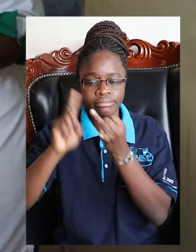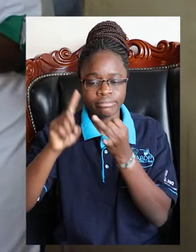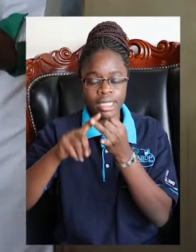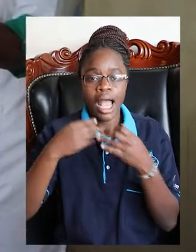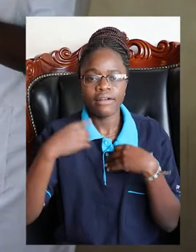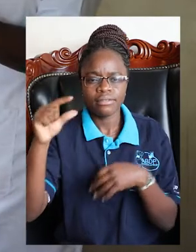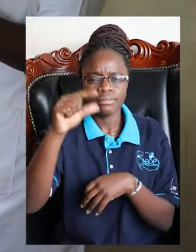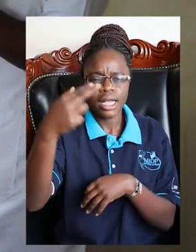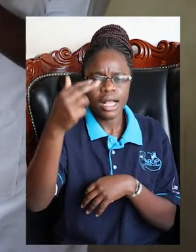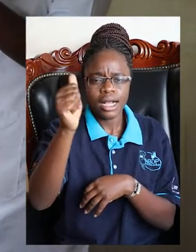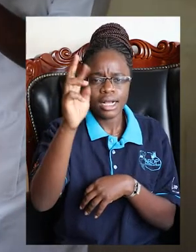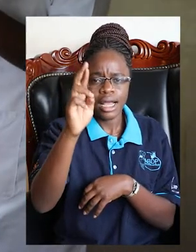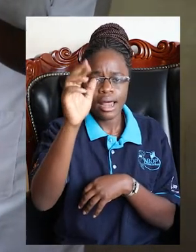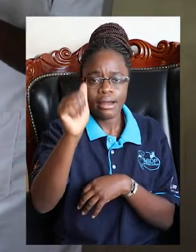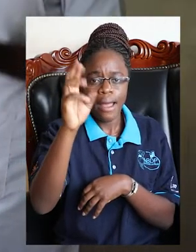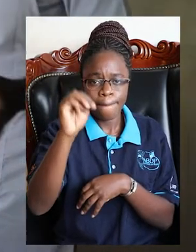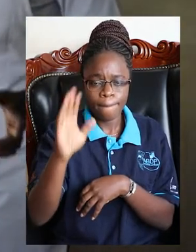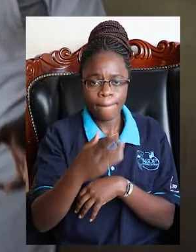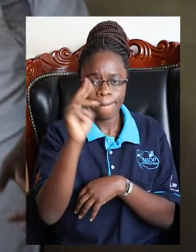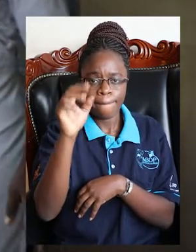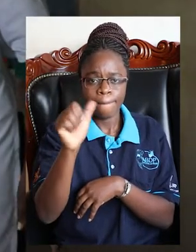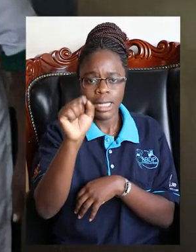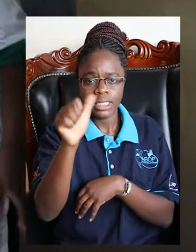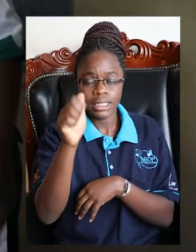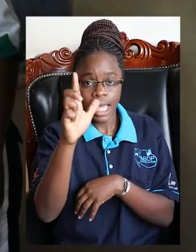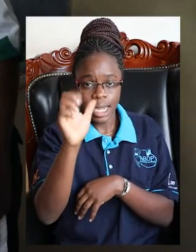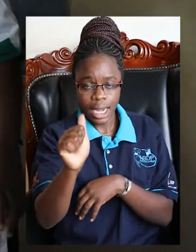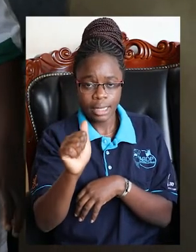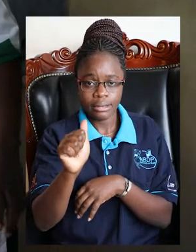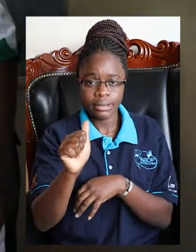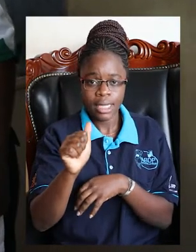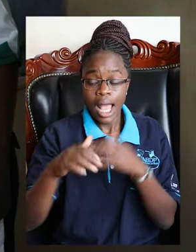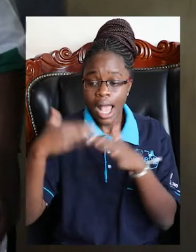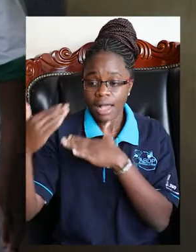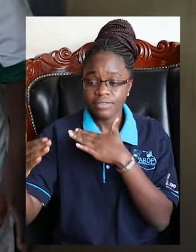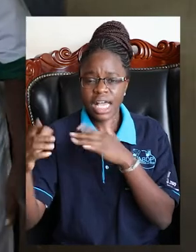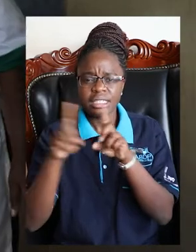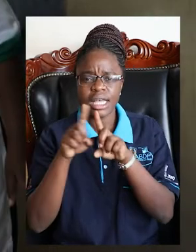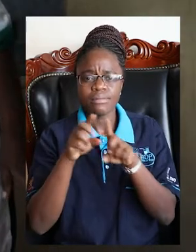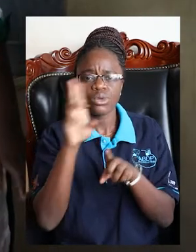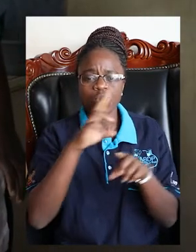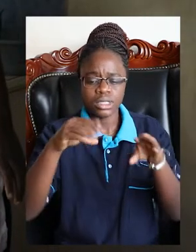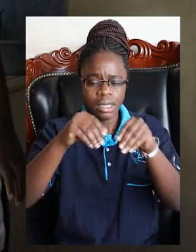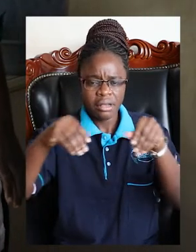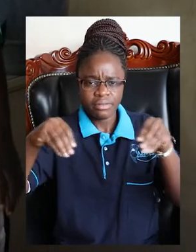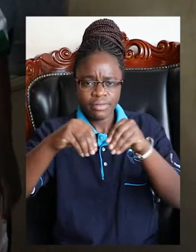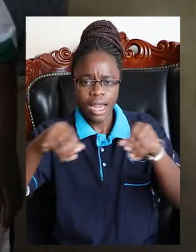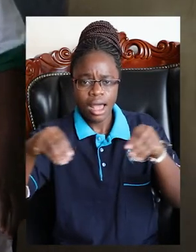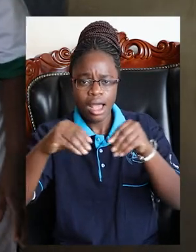And then we have garam masala. So those are the ones we use today. And then after the spices, you'll need some wheat